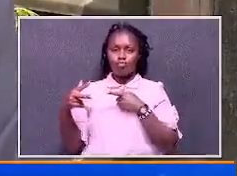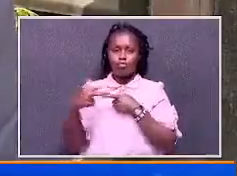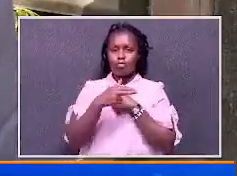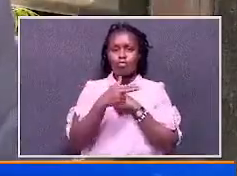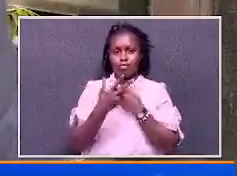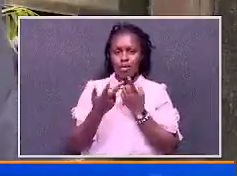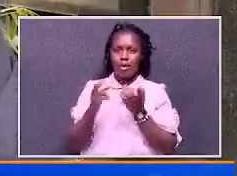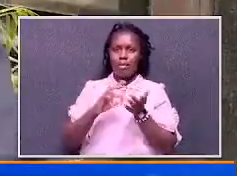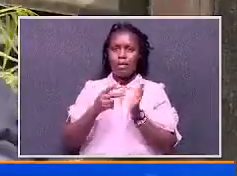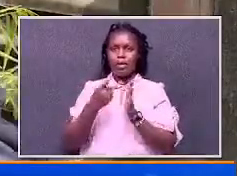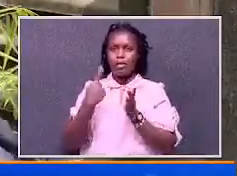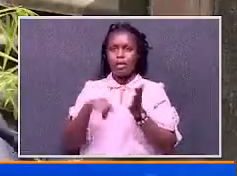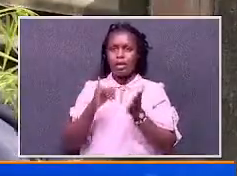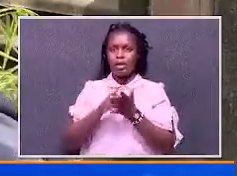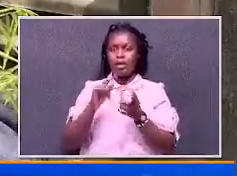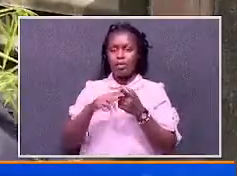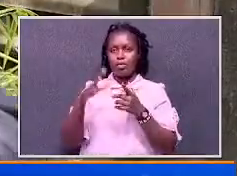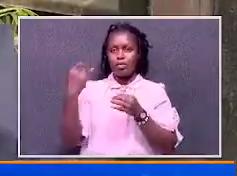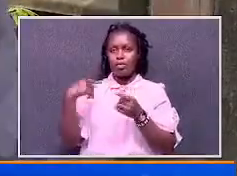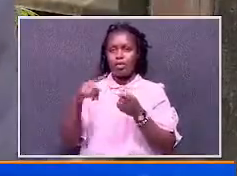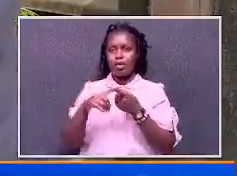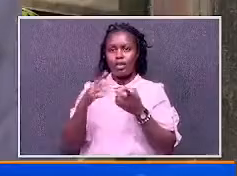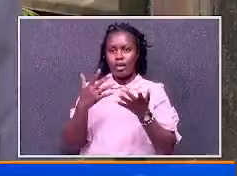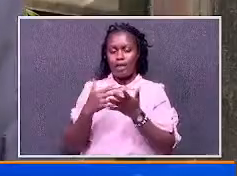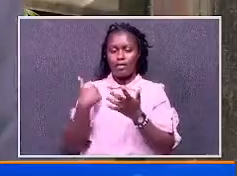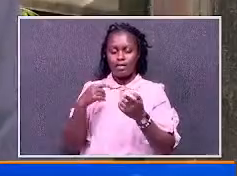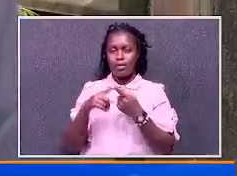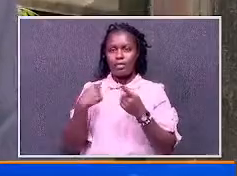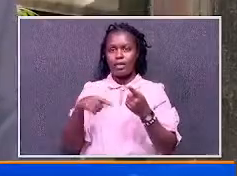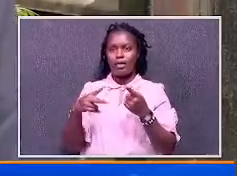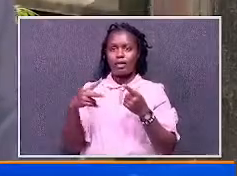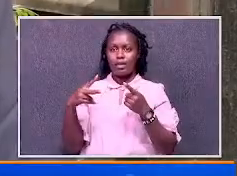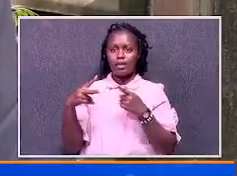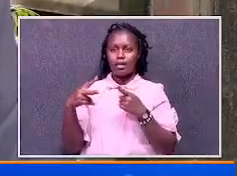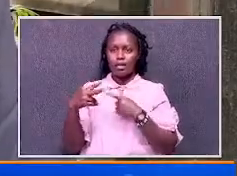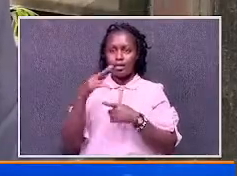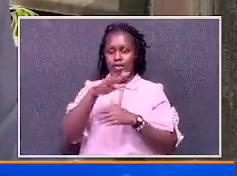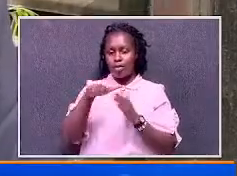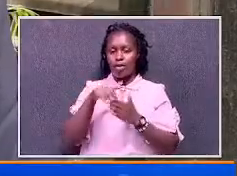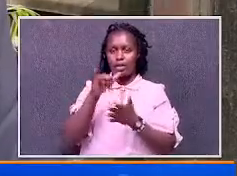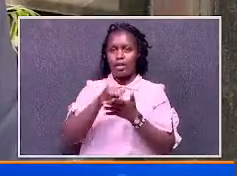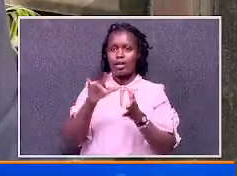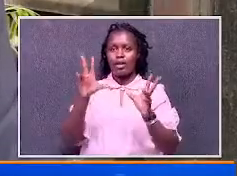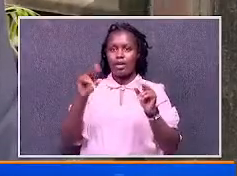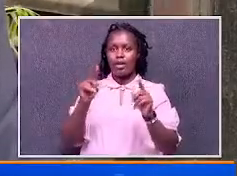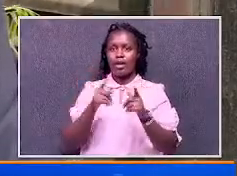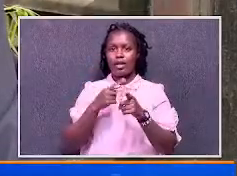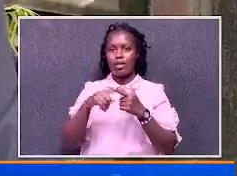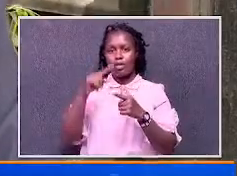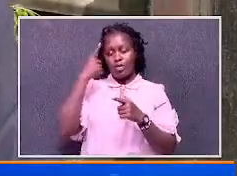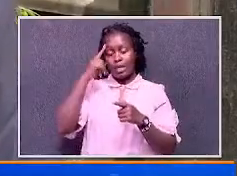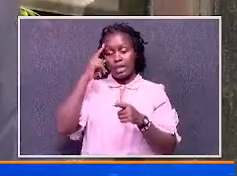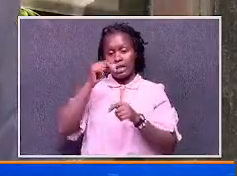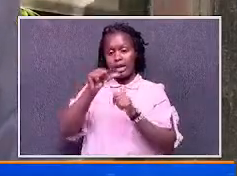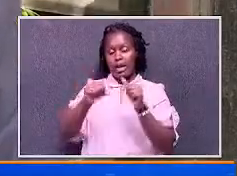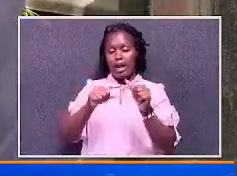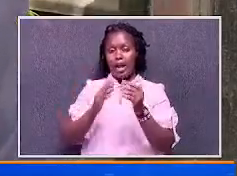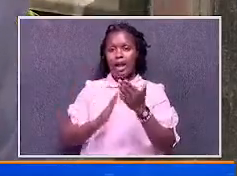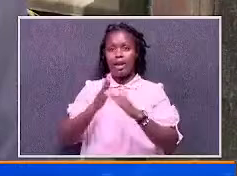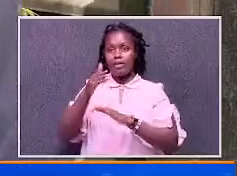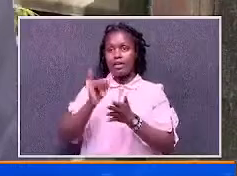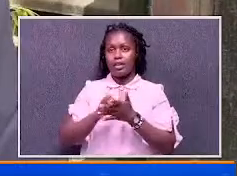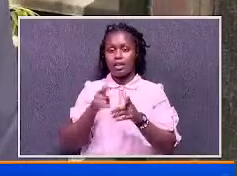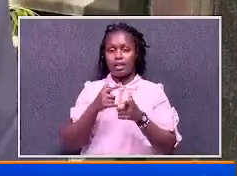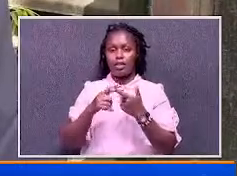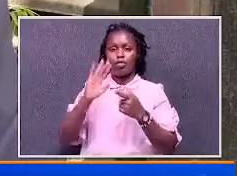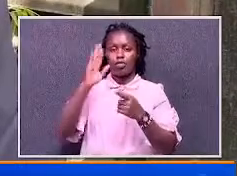look like they are going there, and there's a badizo waiting for you just to clip off. And you're thinking after that, you're not going to ever